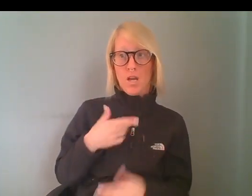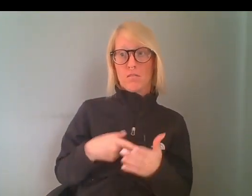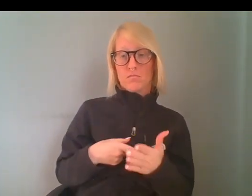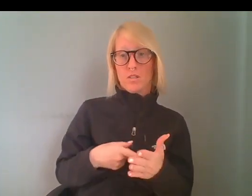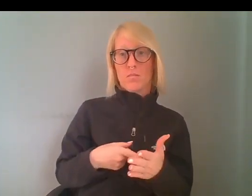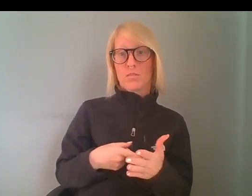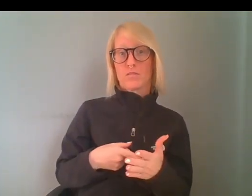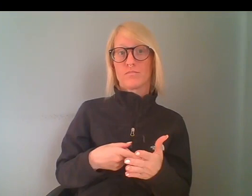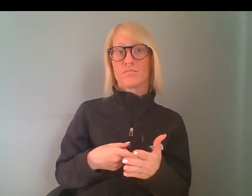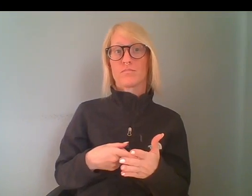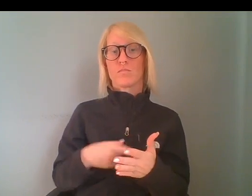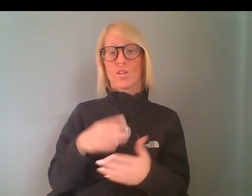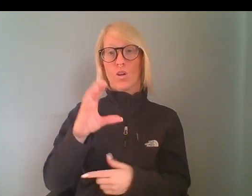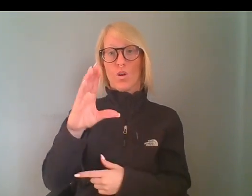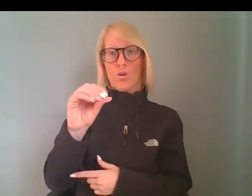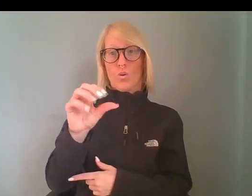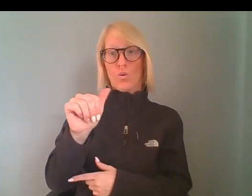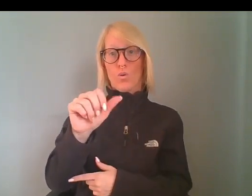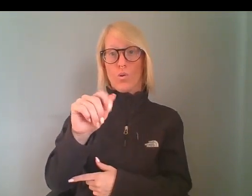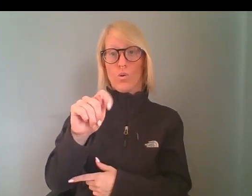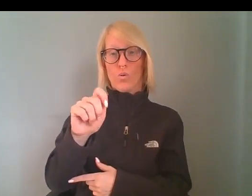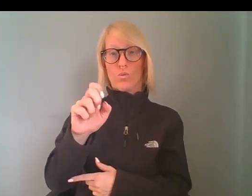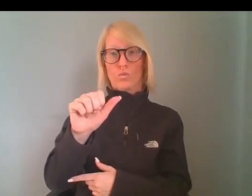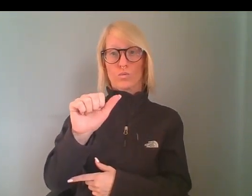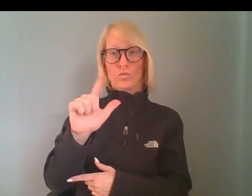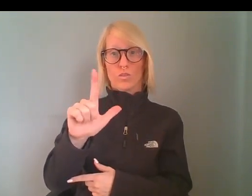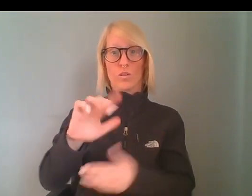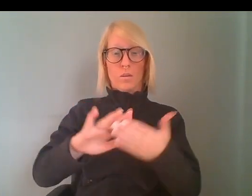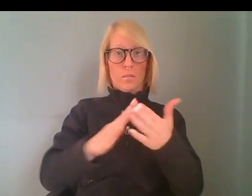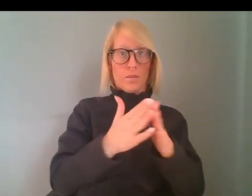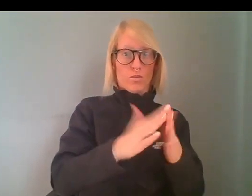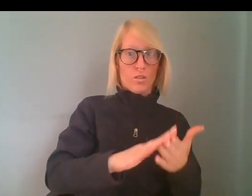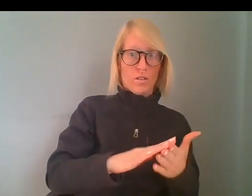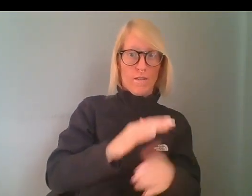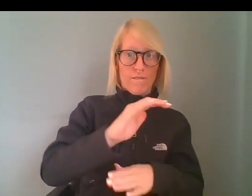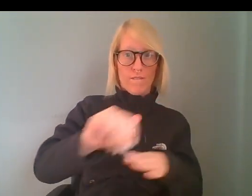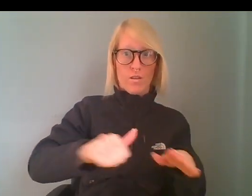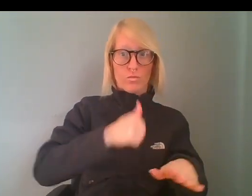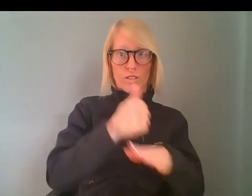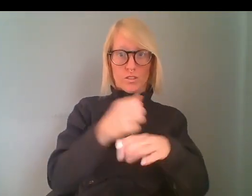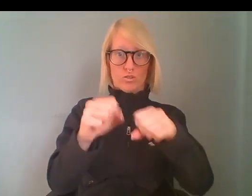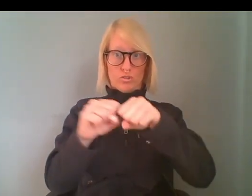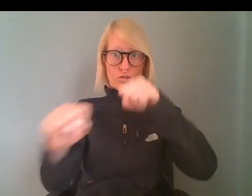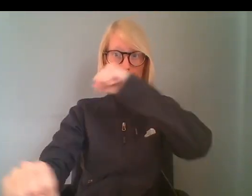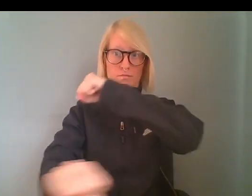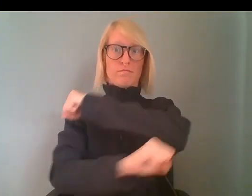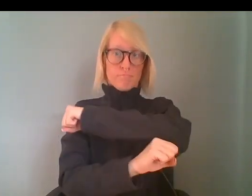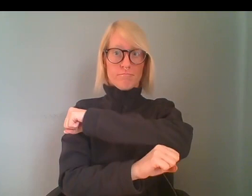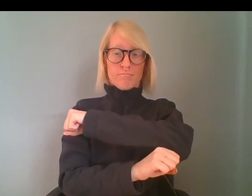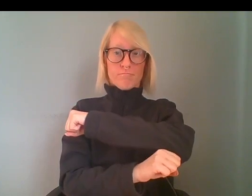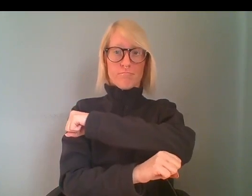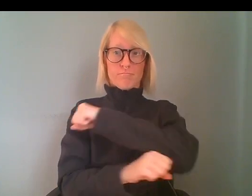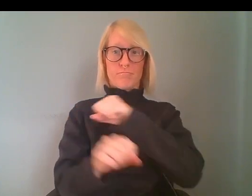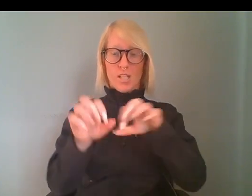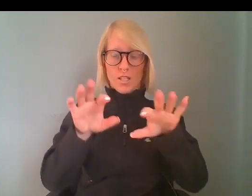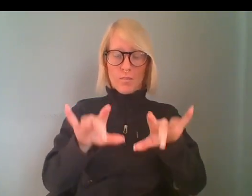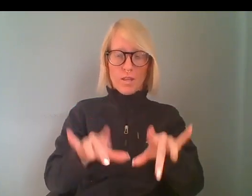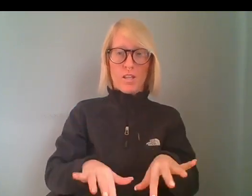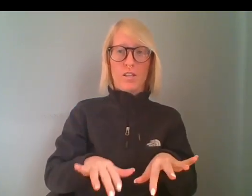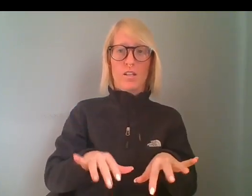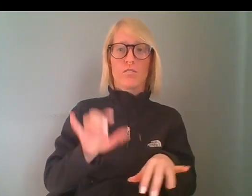Foundation, and I would leave these settings. Comprehensive means it's looking at blogs, videos, any mention of Coastal